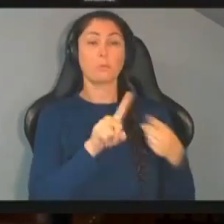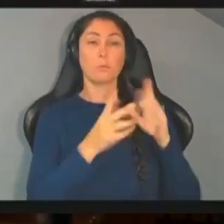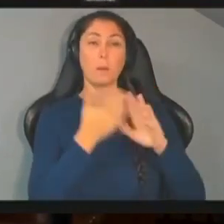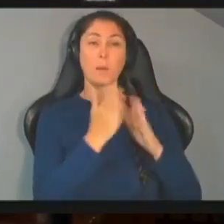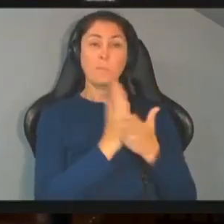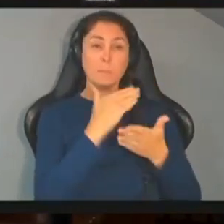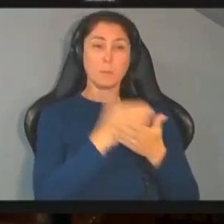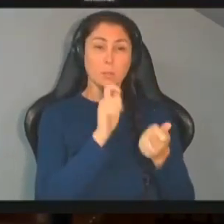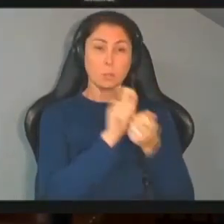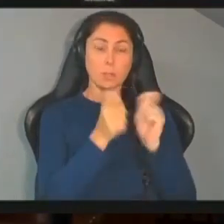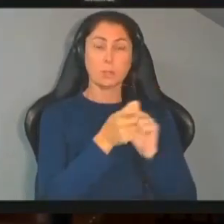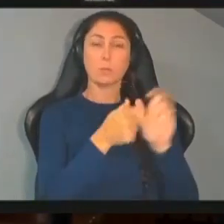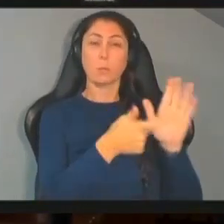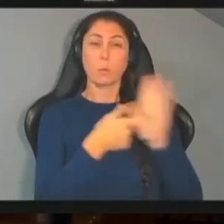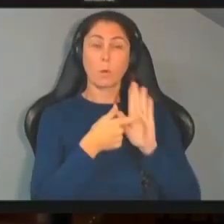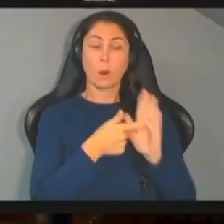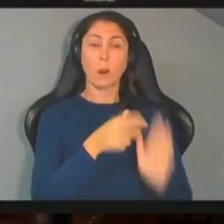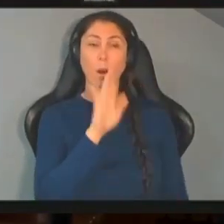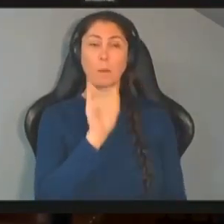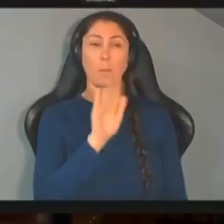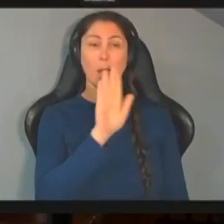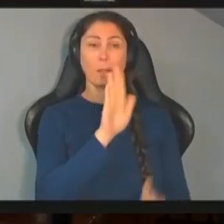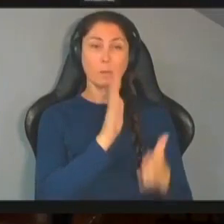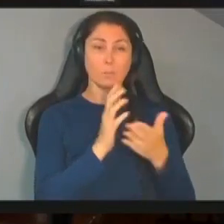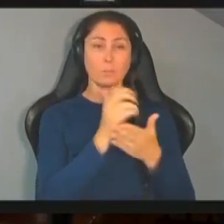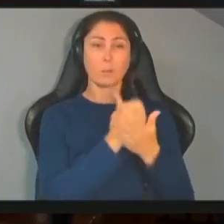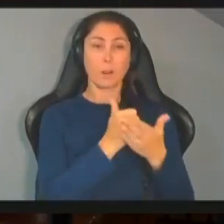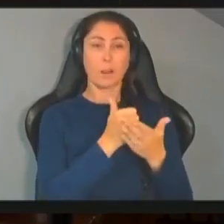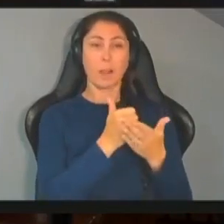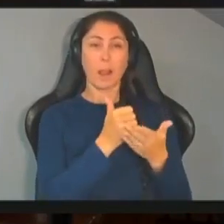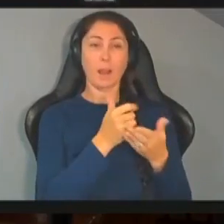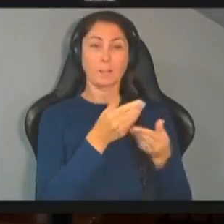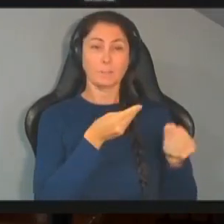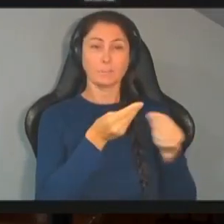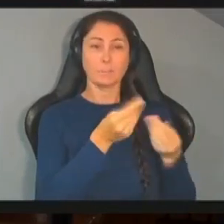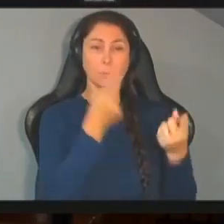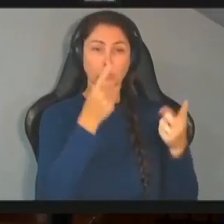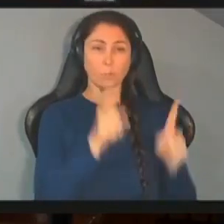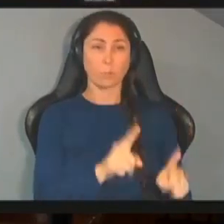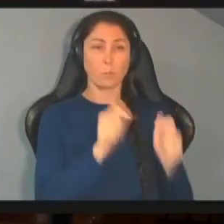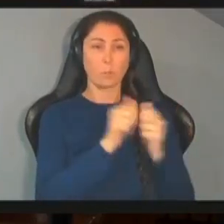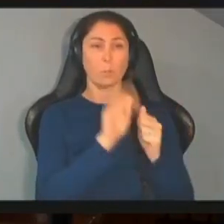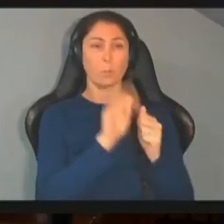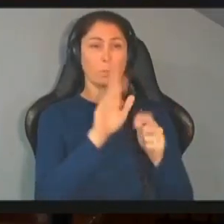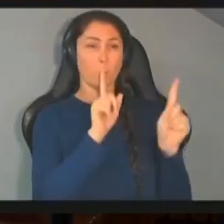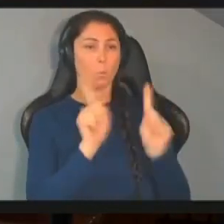changes required by the ratified collective bargaining agreement with the Fraternal Order of Police.